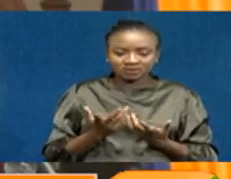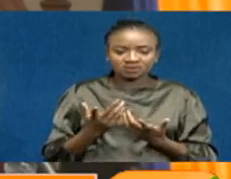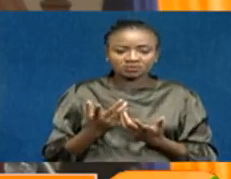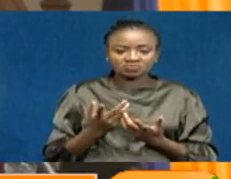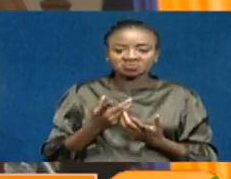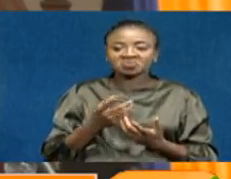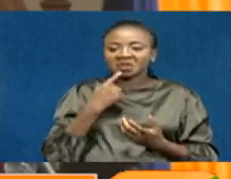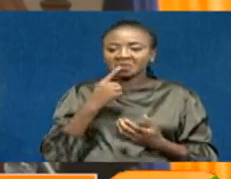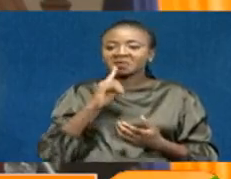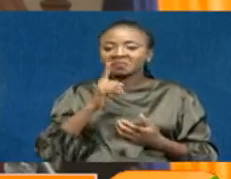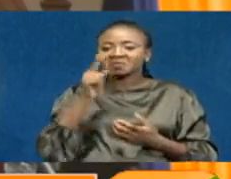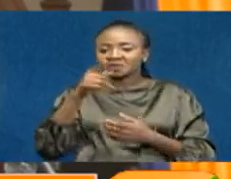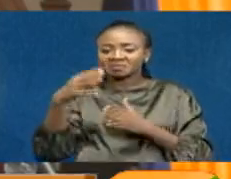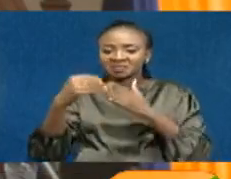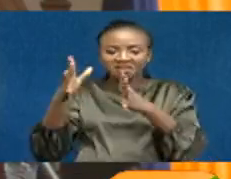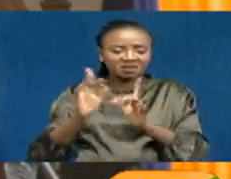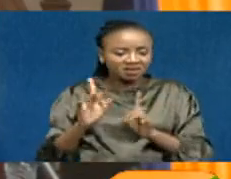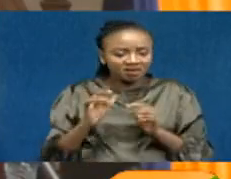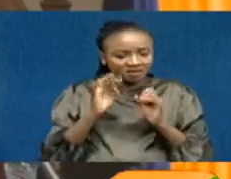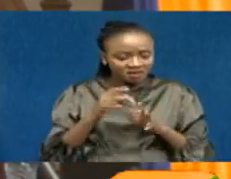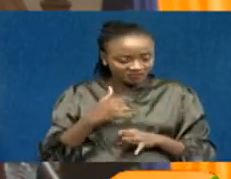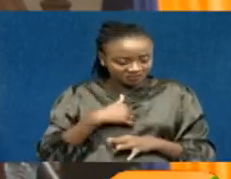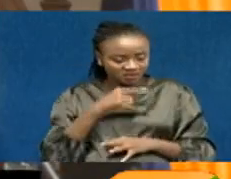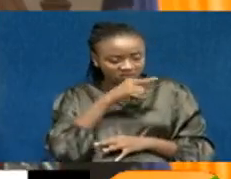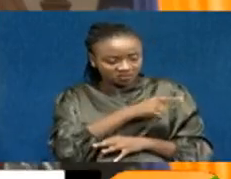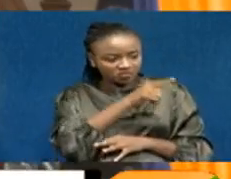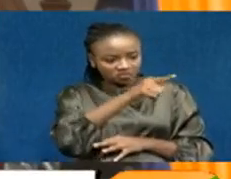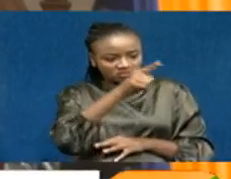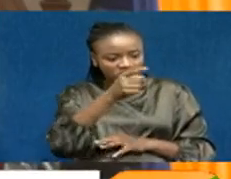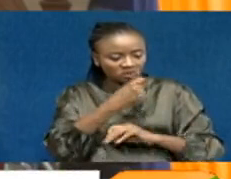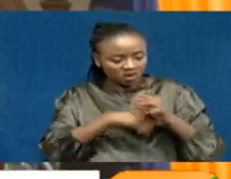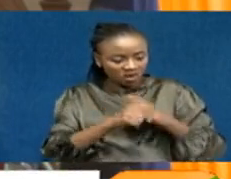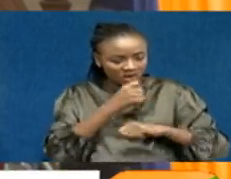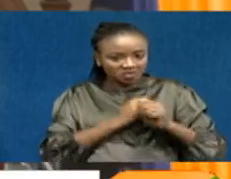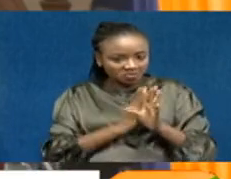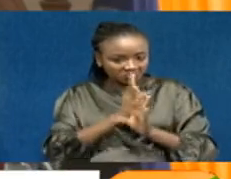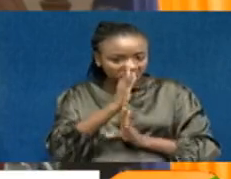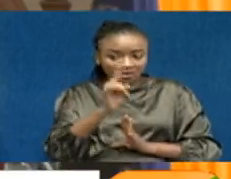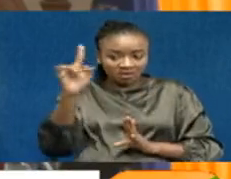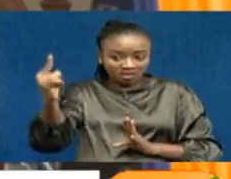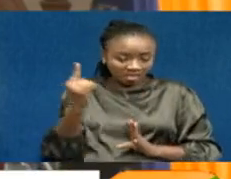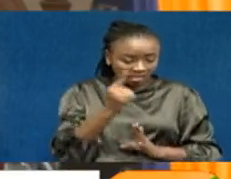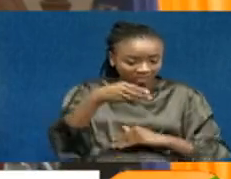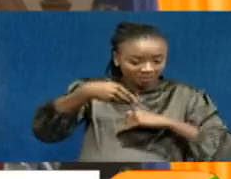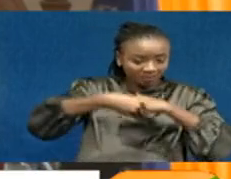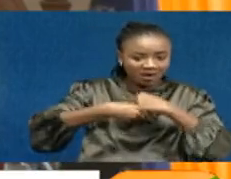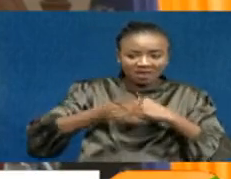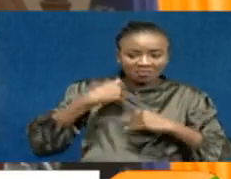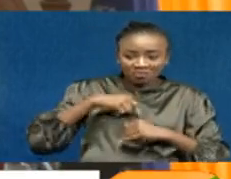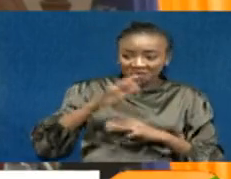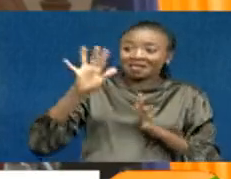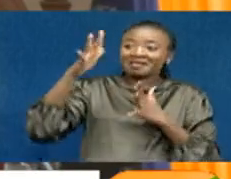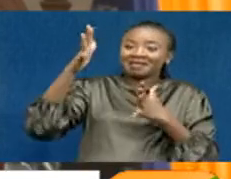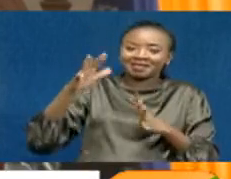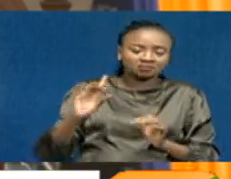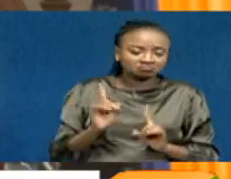you, deliver the following. It will be obvious. Because when they come to our homes, when they come to our places, we will not cheer them when